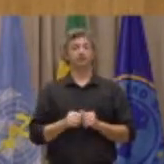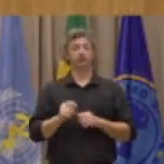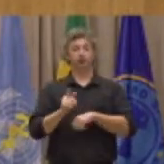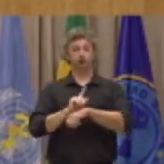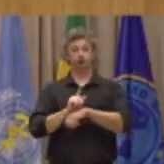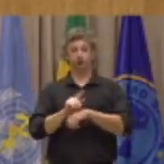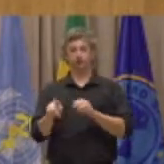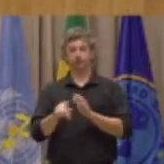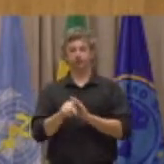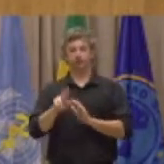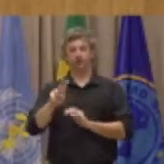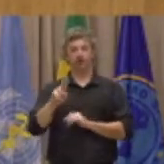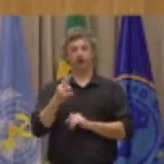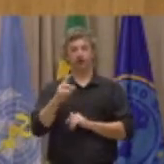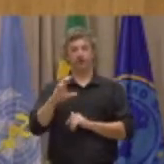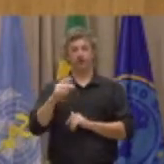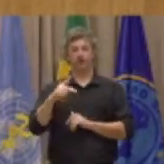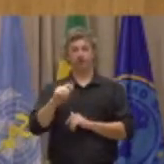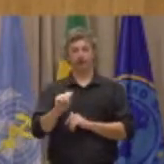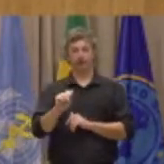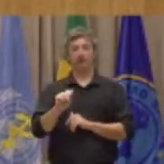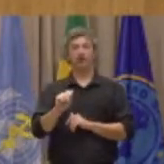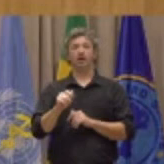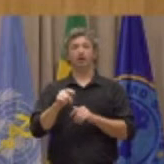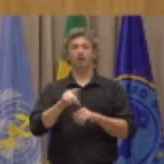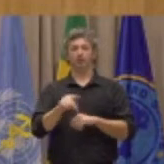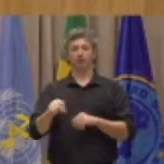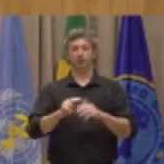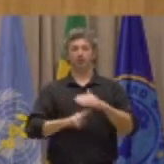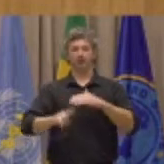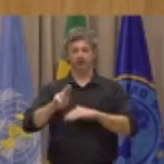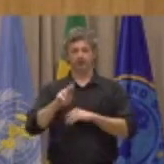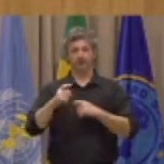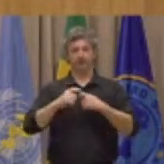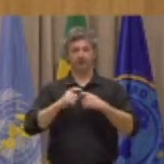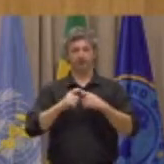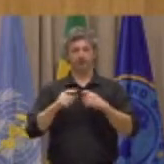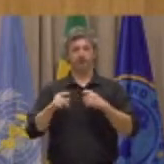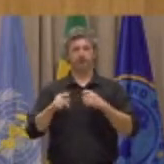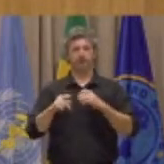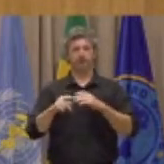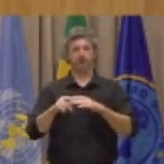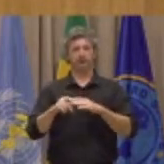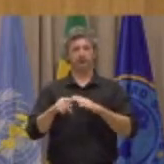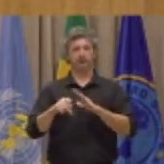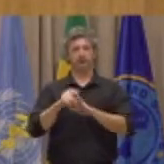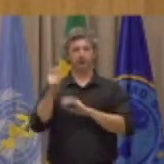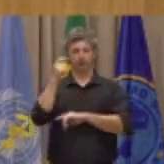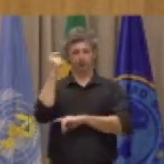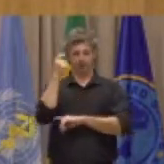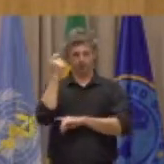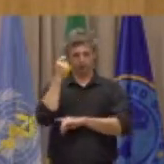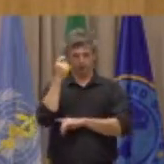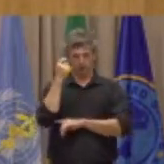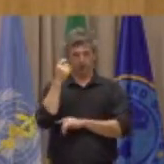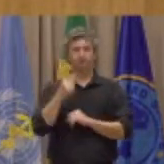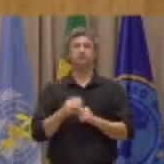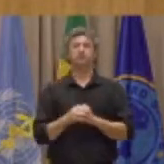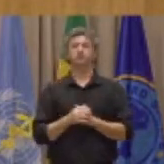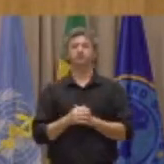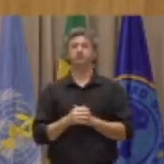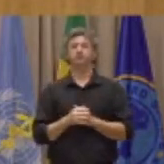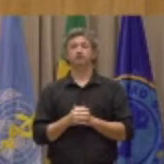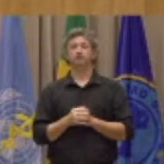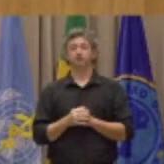He is a HCPA risk manager and professor of medicine, Federal University of Rio Grande